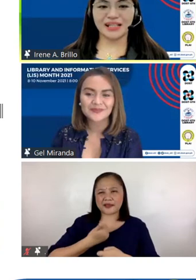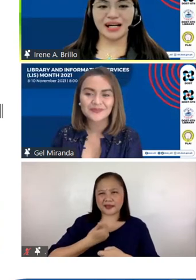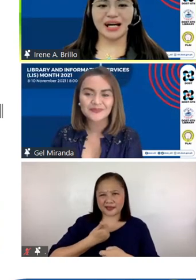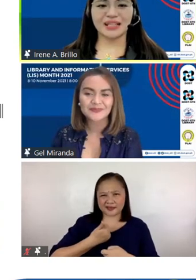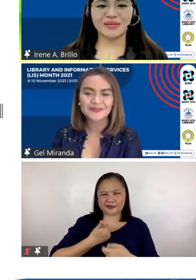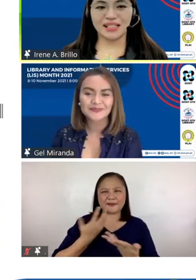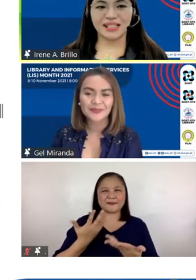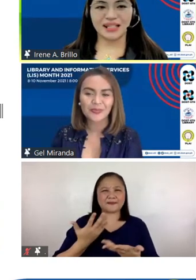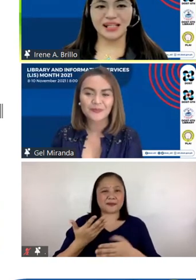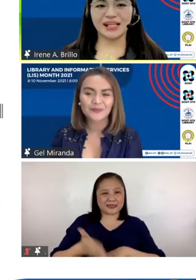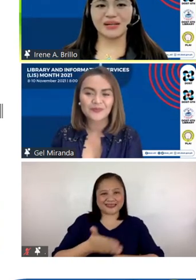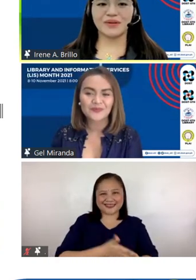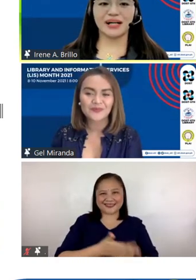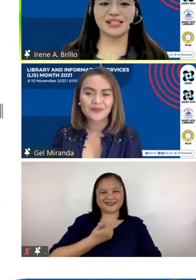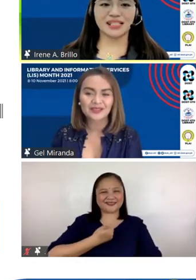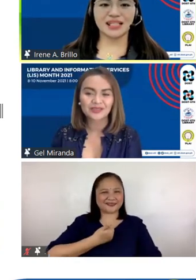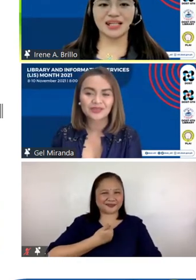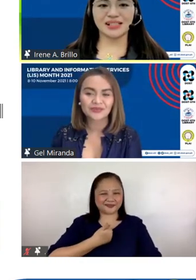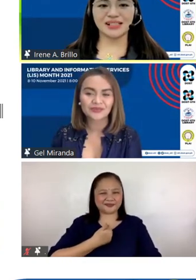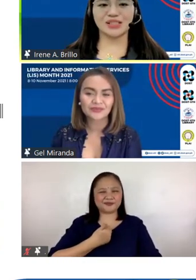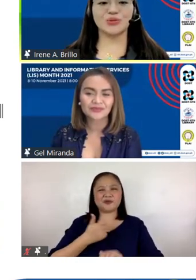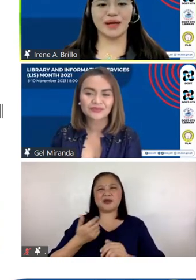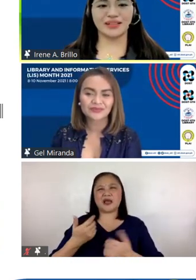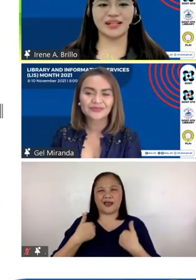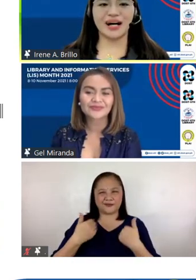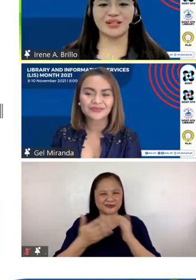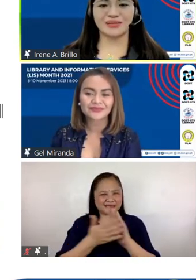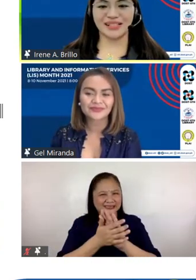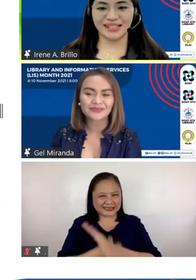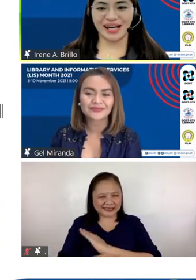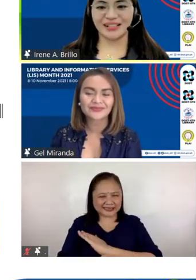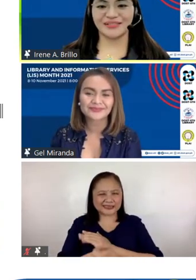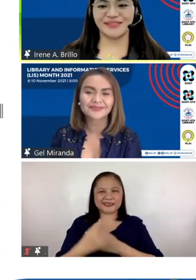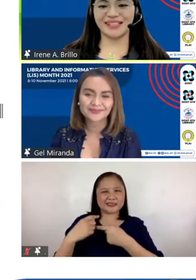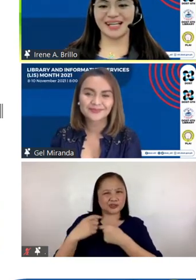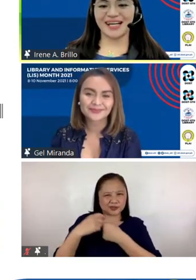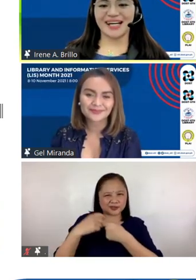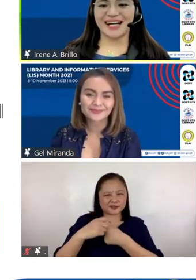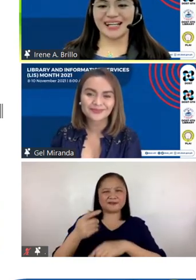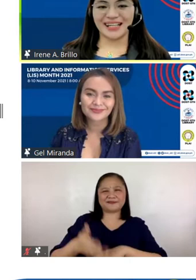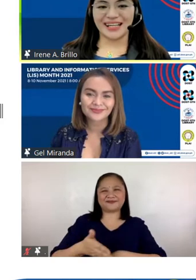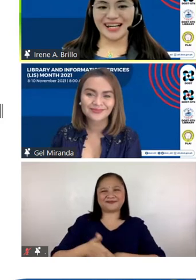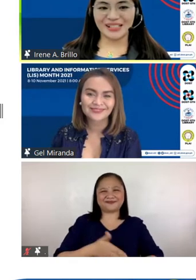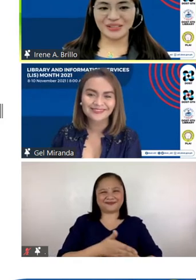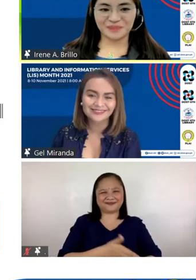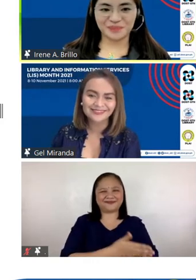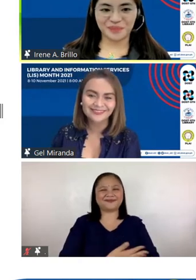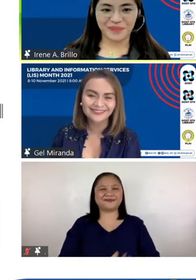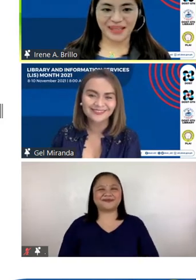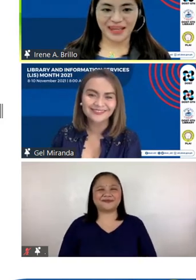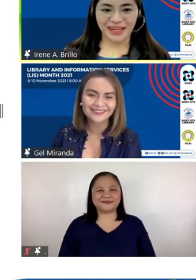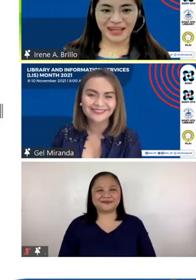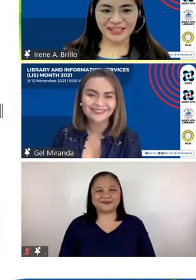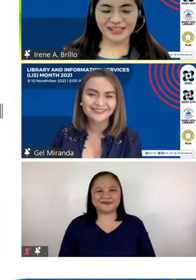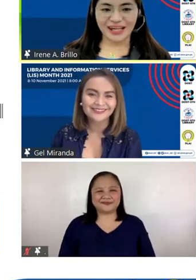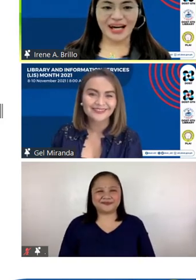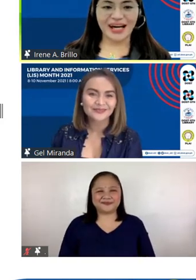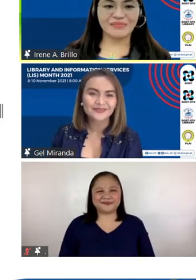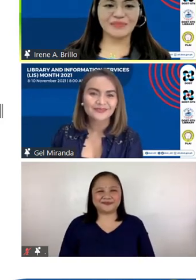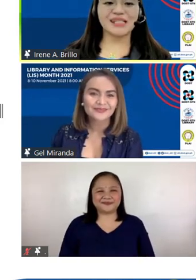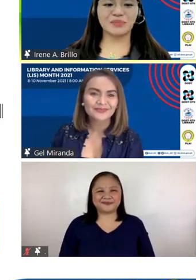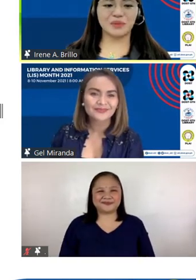ma-arm natin ang ating mga sarili ng mga skills to better ourselves. Ayan.